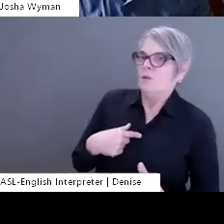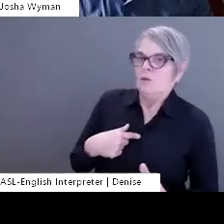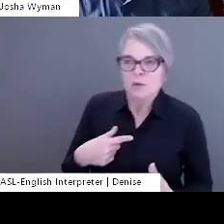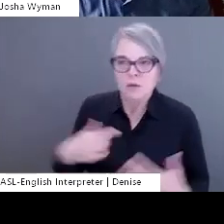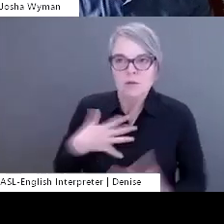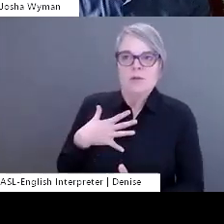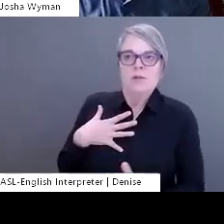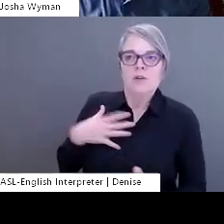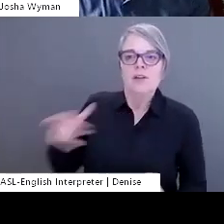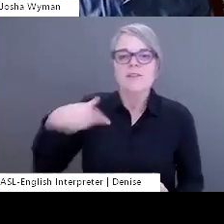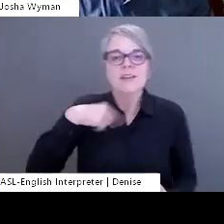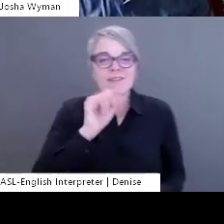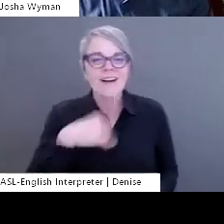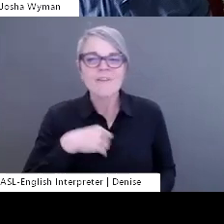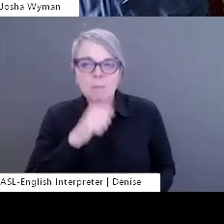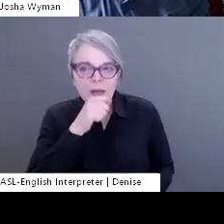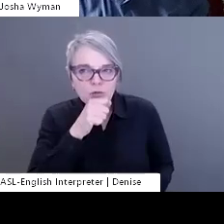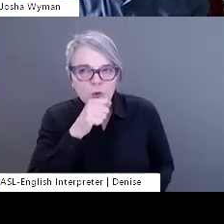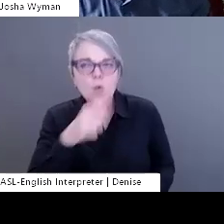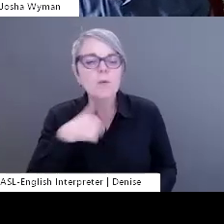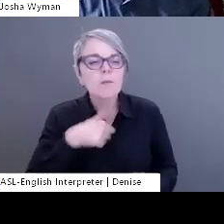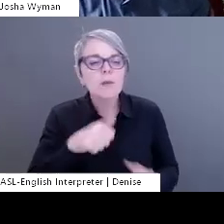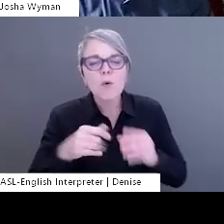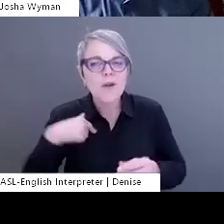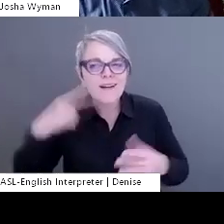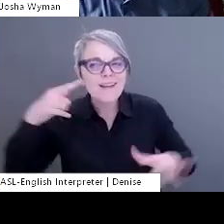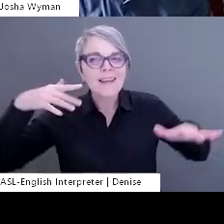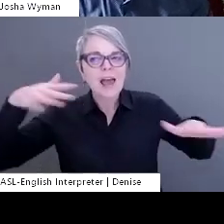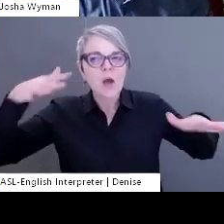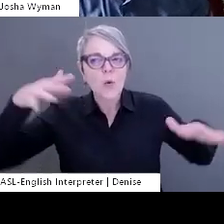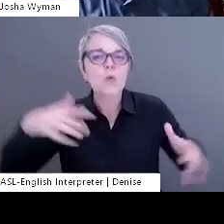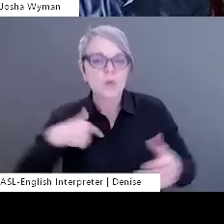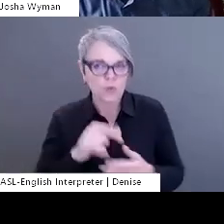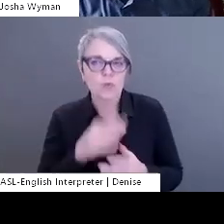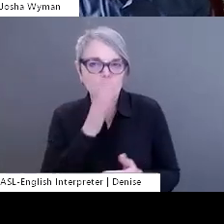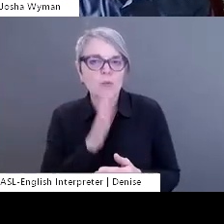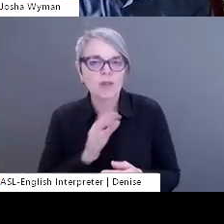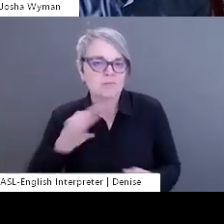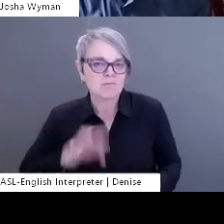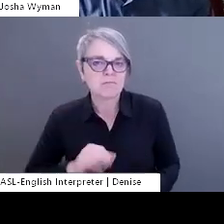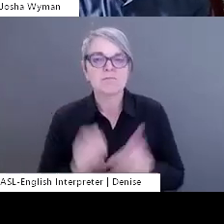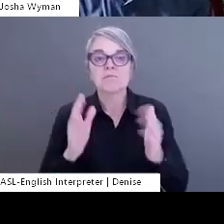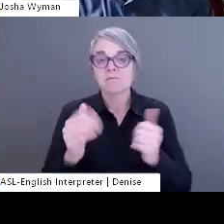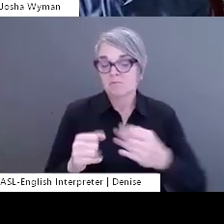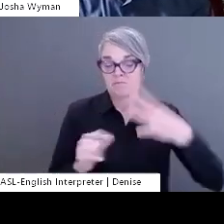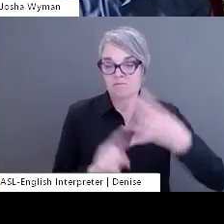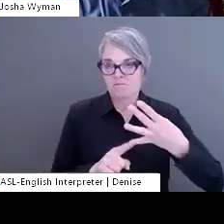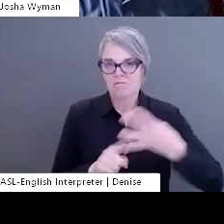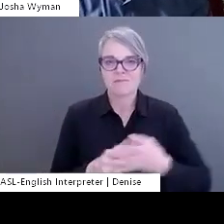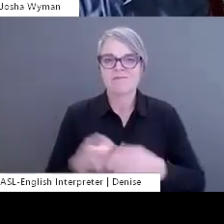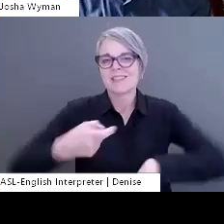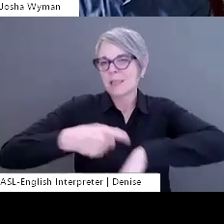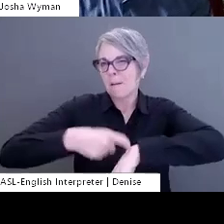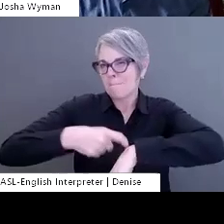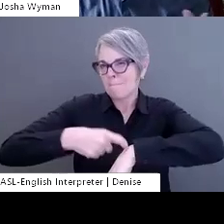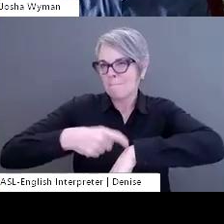having a microphone can be very beneficial. Timing of the interview is very important. Usually the morning is most beneficial, but